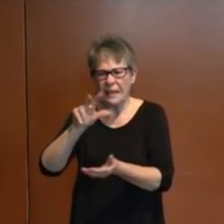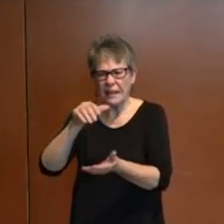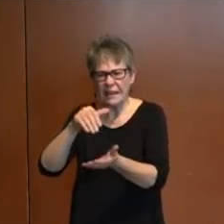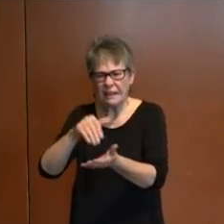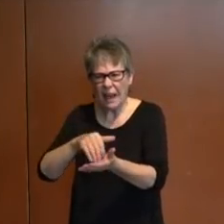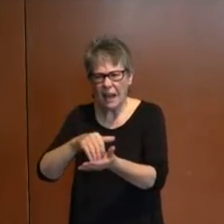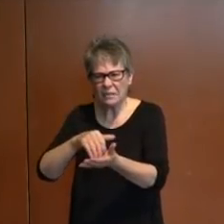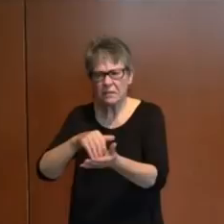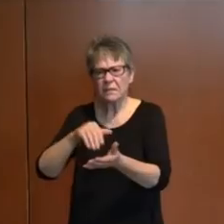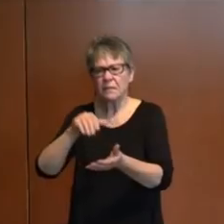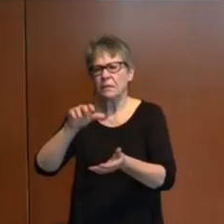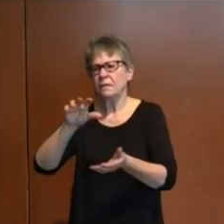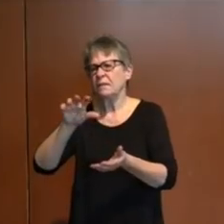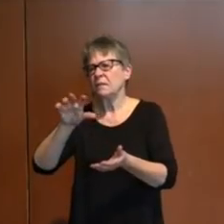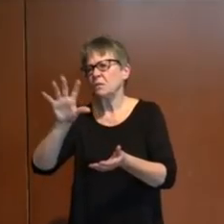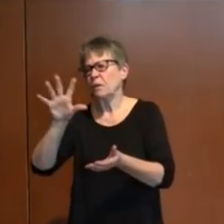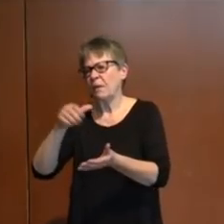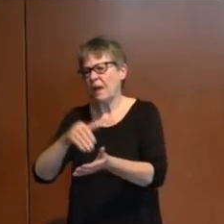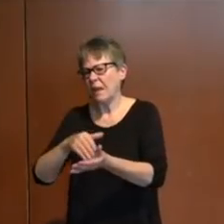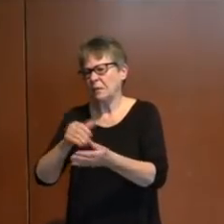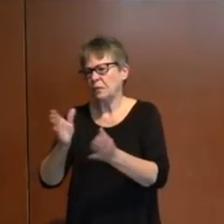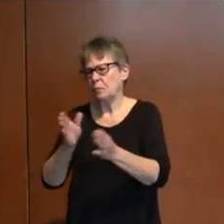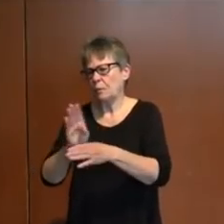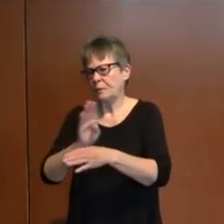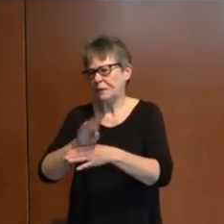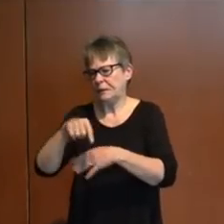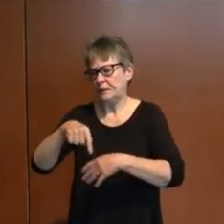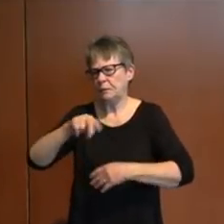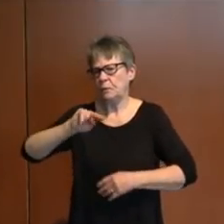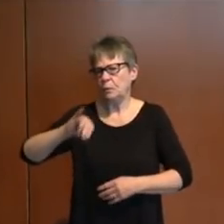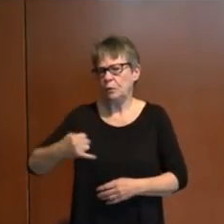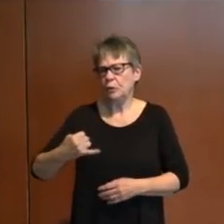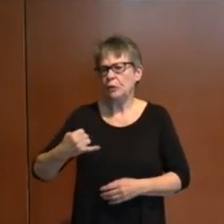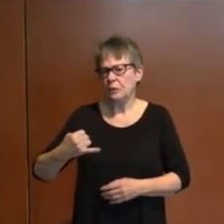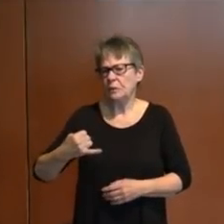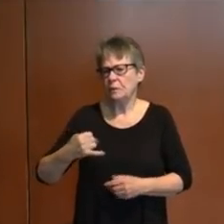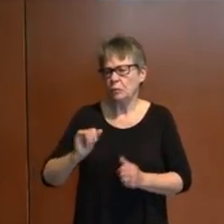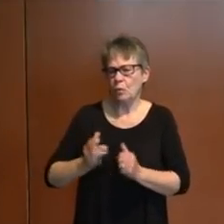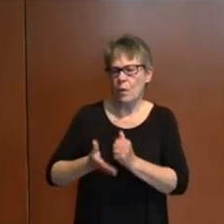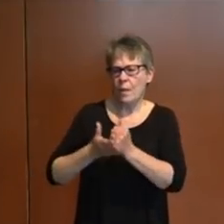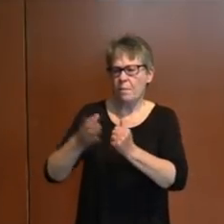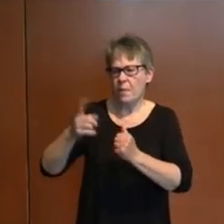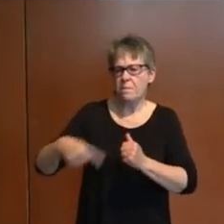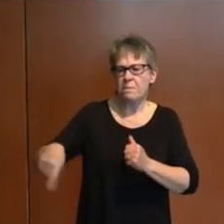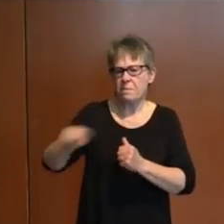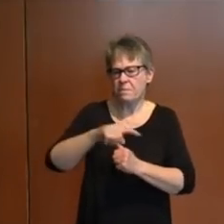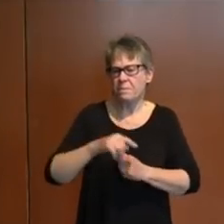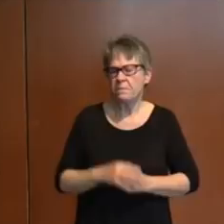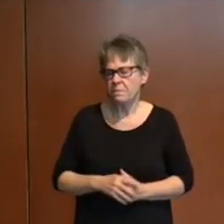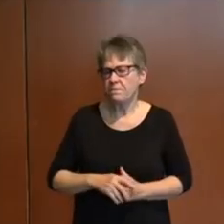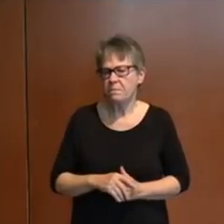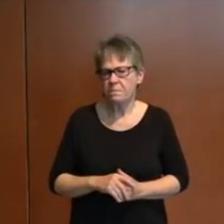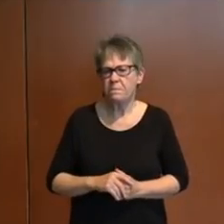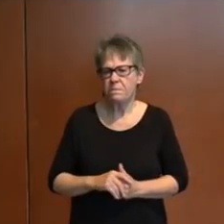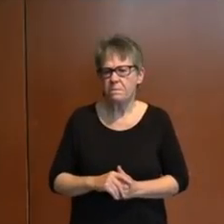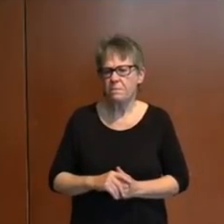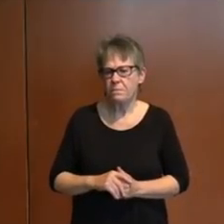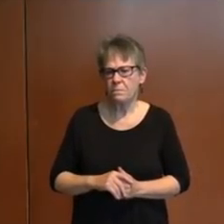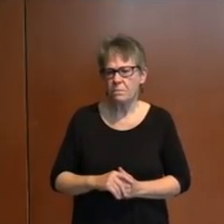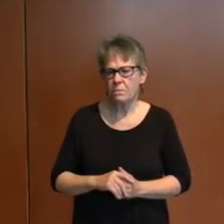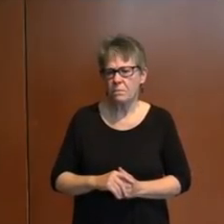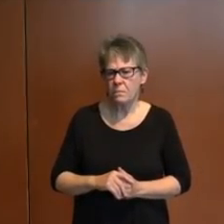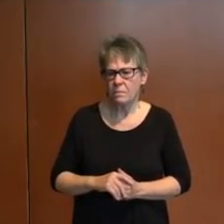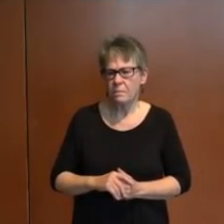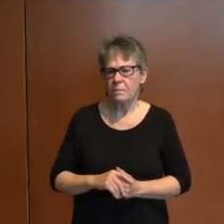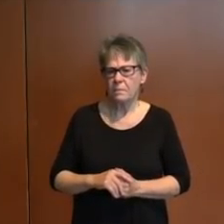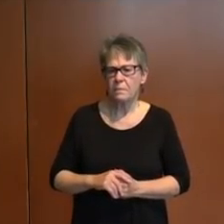work for small businesses. So this isn't just about supporting our small and mid-sized business owners, which it is. It's